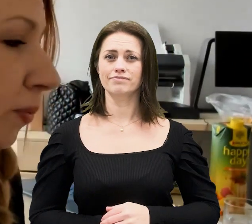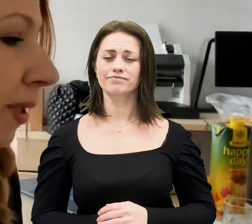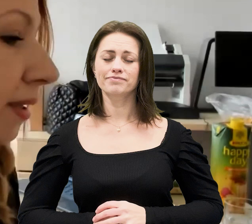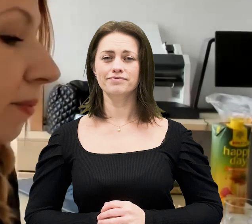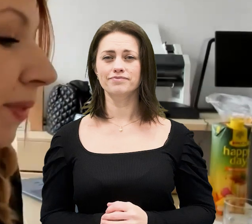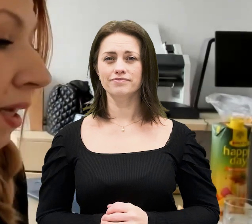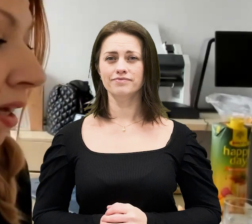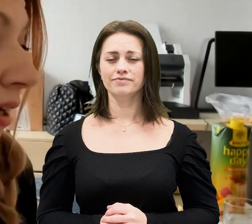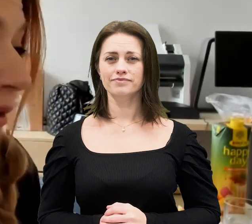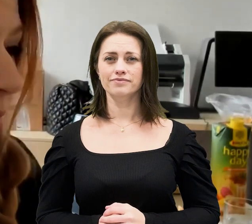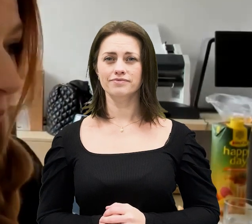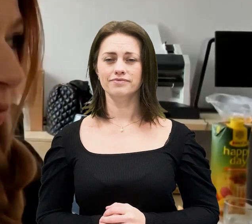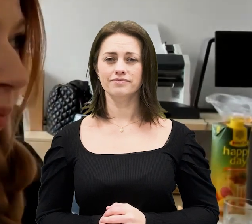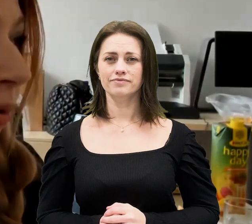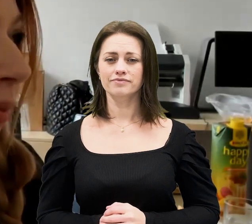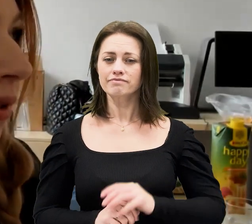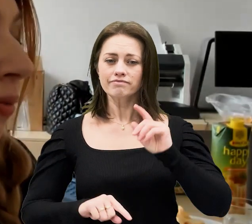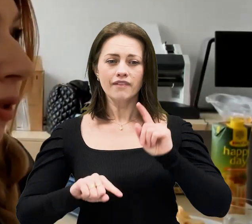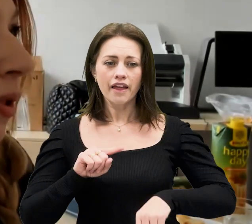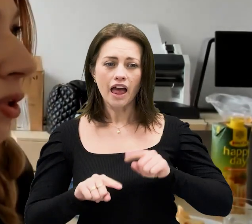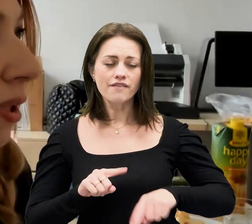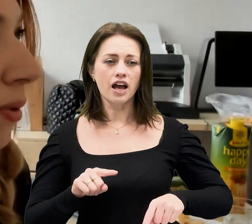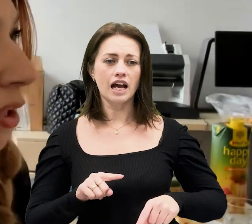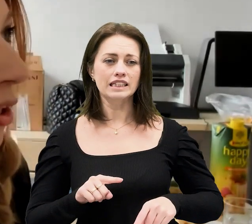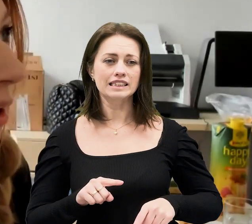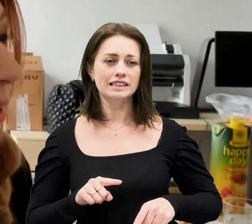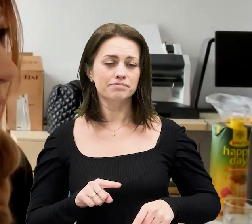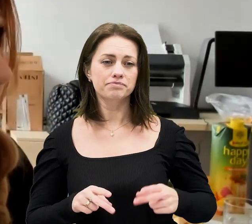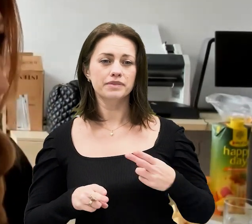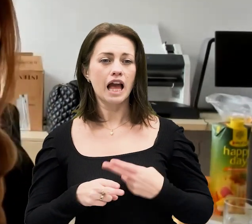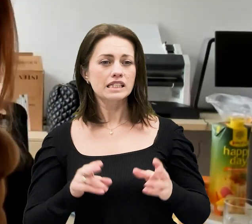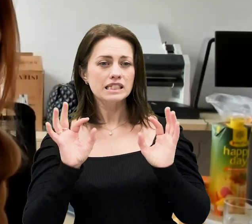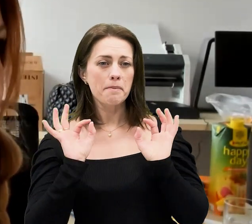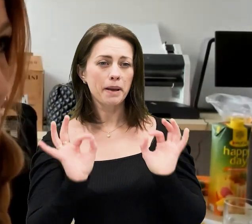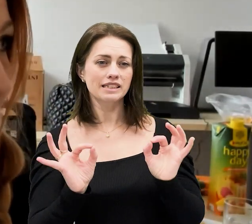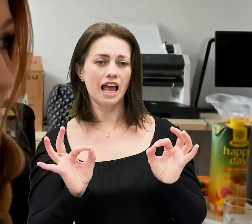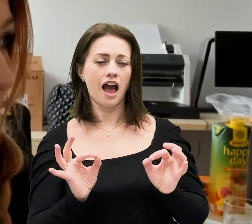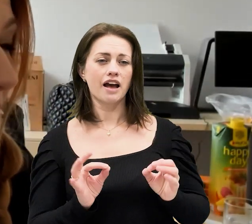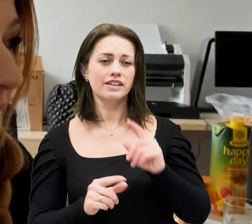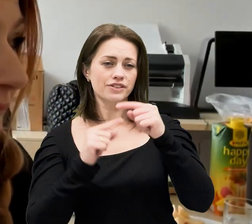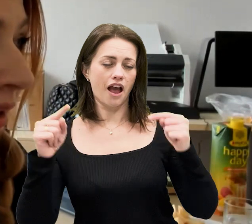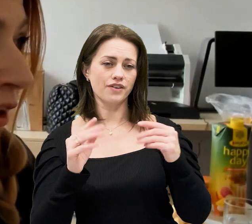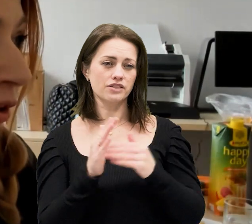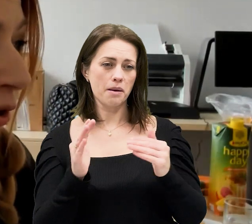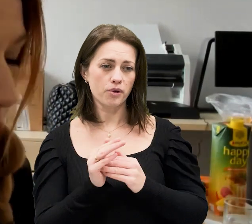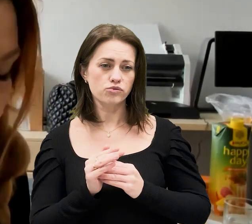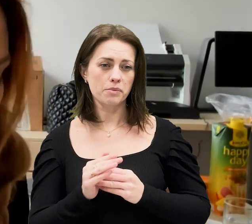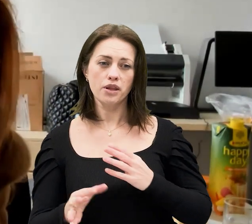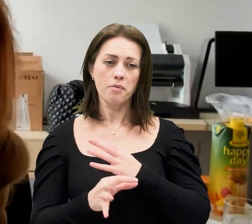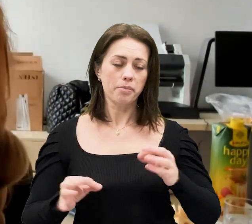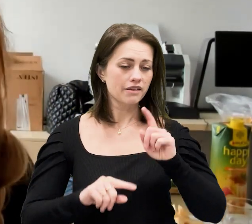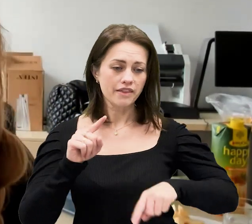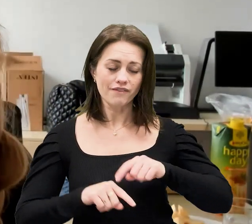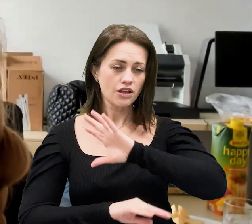every pupil, not only for pupils with special educational needs. And